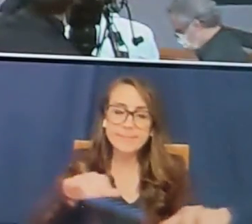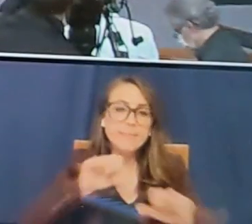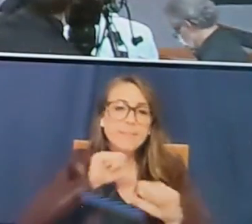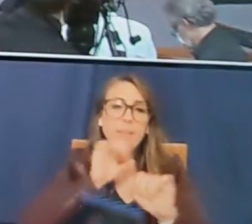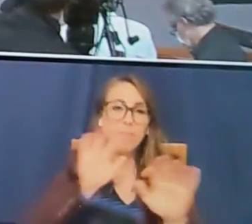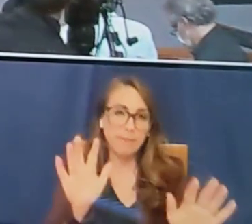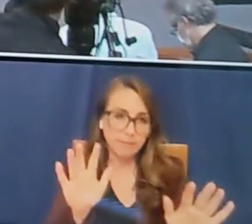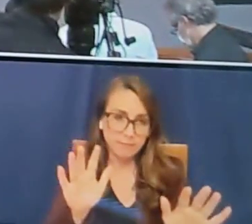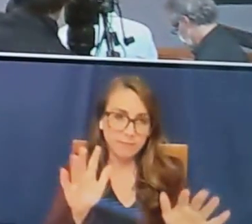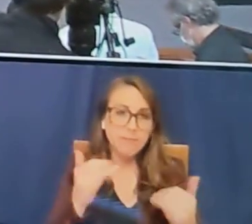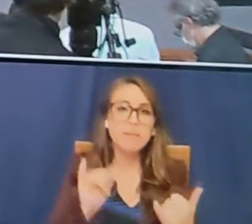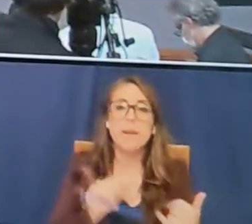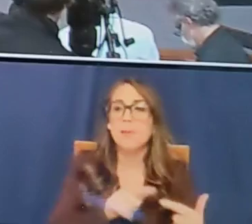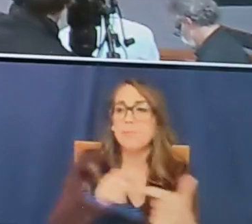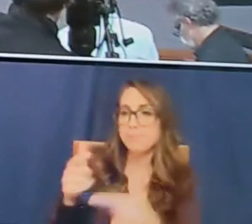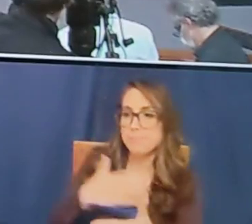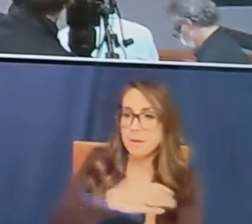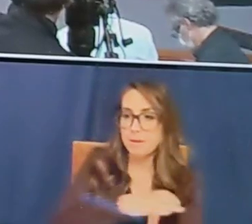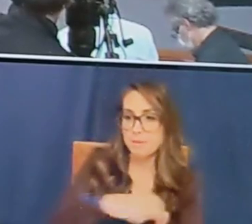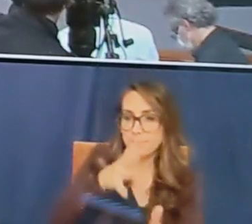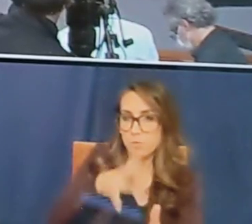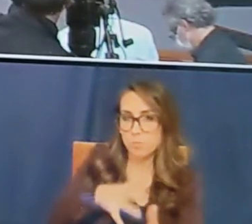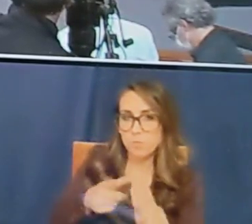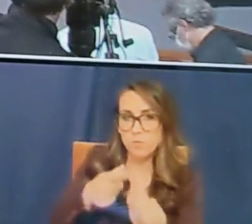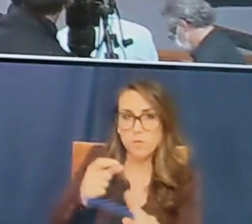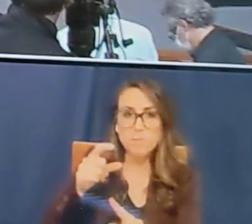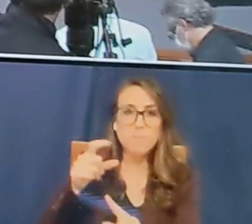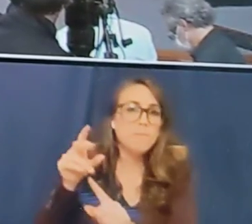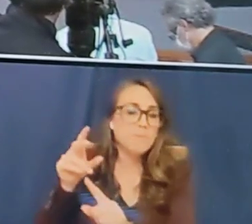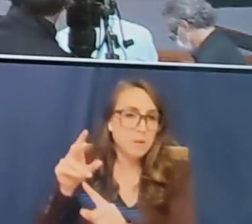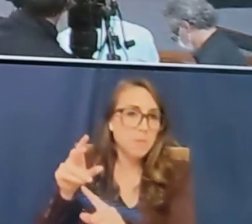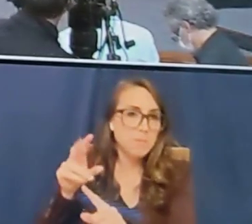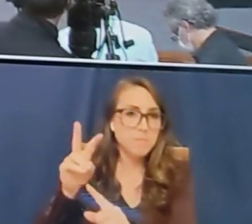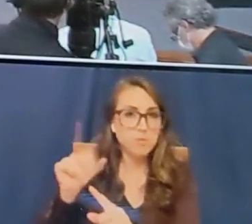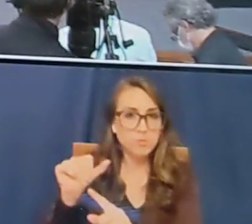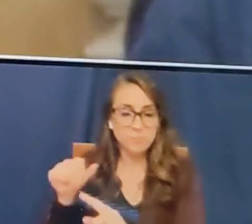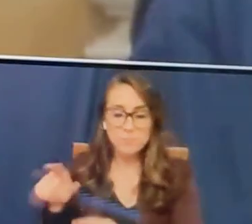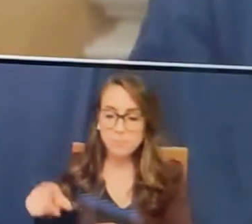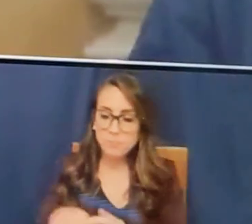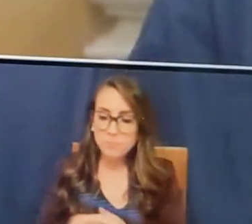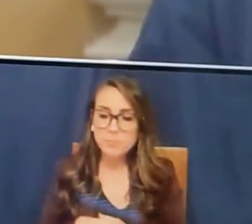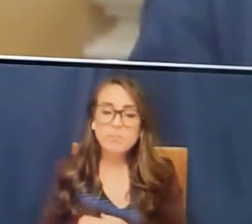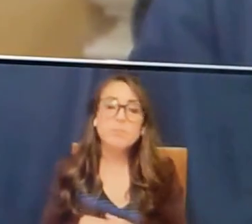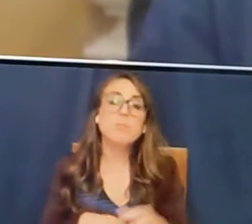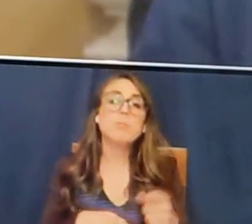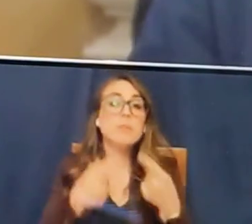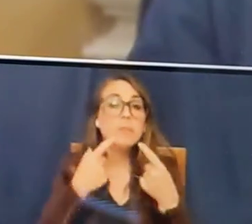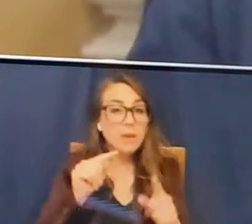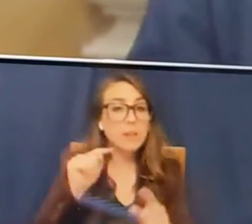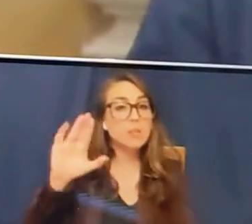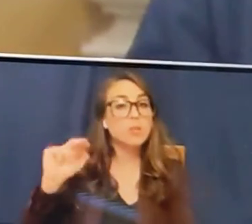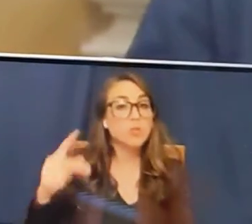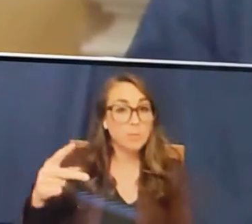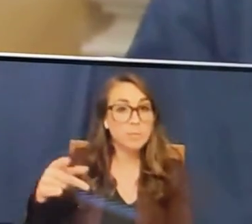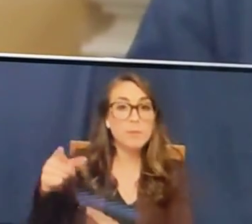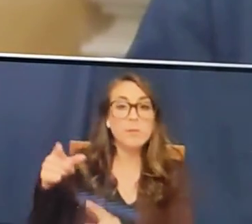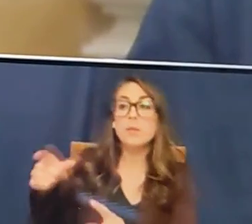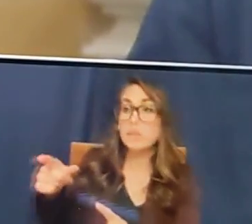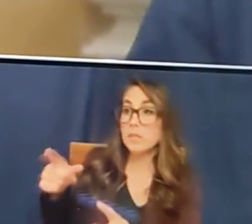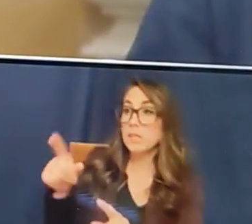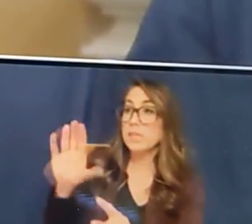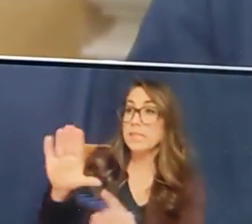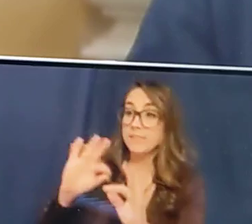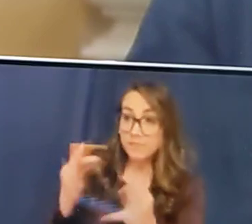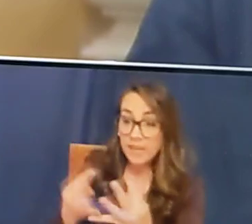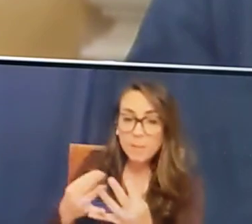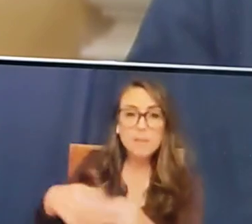you, Mr. Kinziger. President Trump finally relented to the pleas from his staff, his family, and from Capitol Hill for